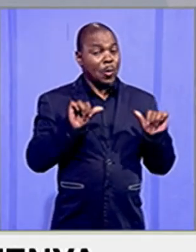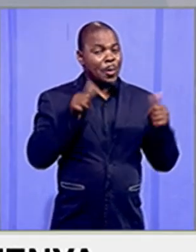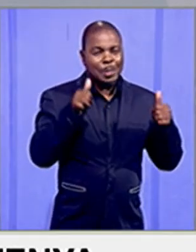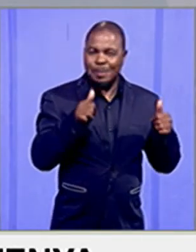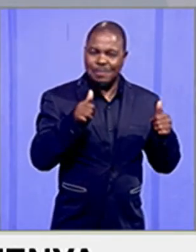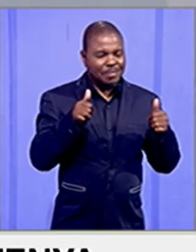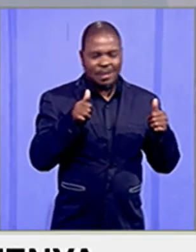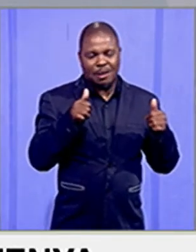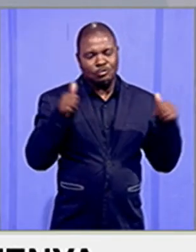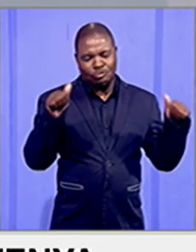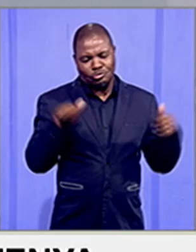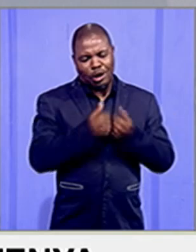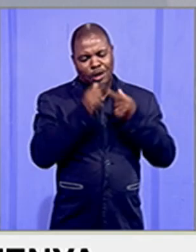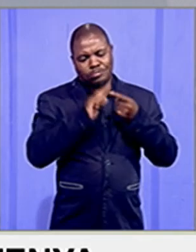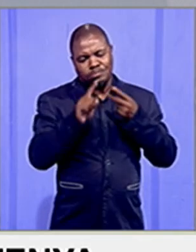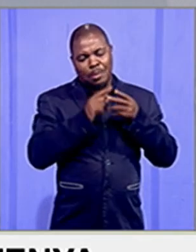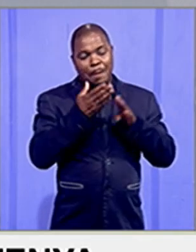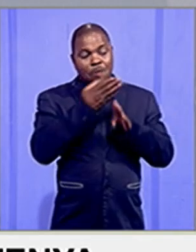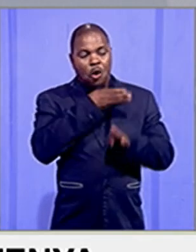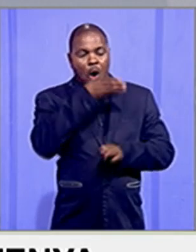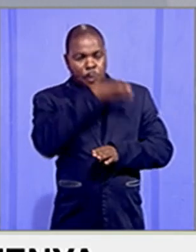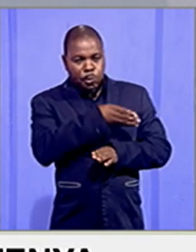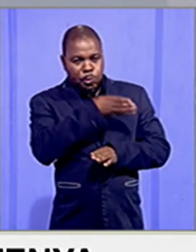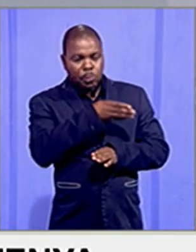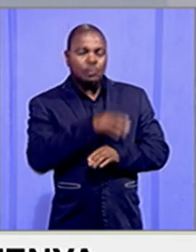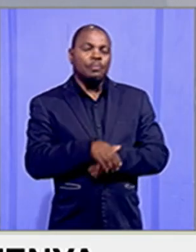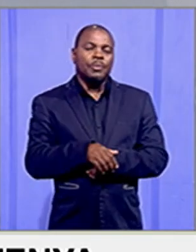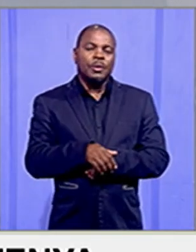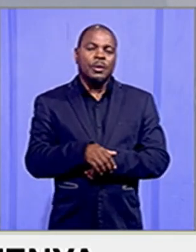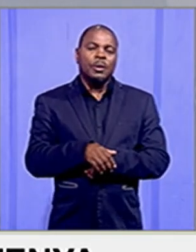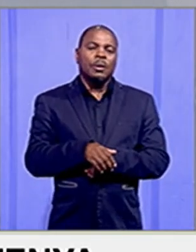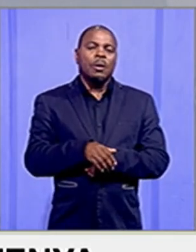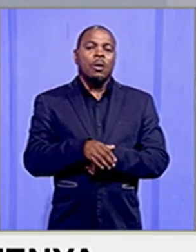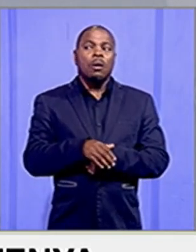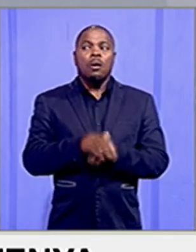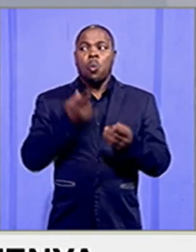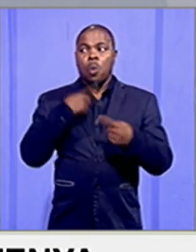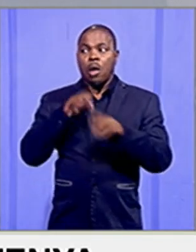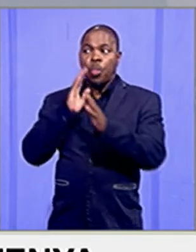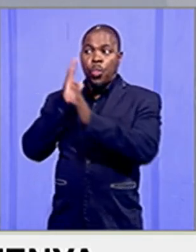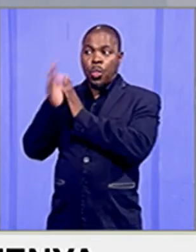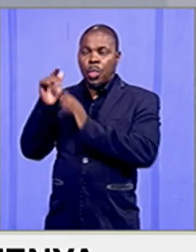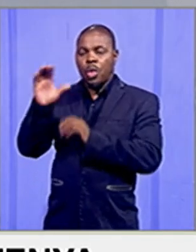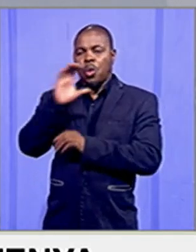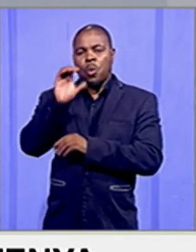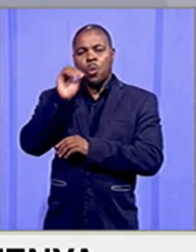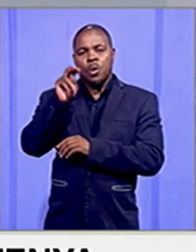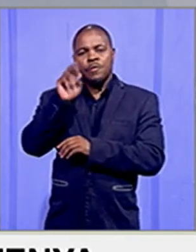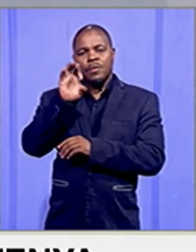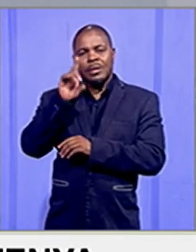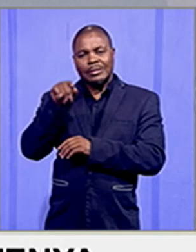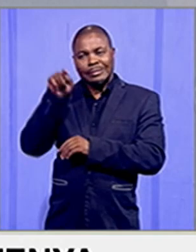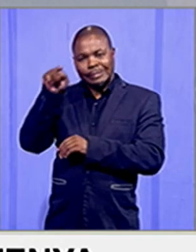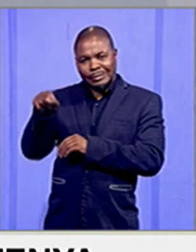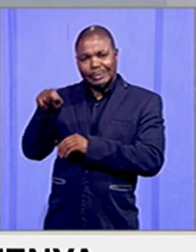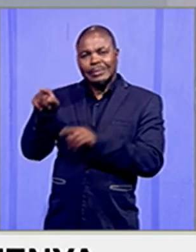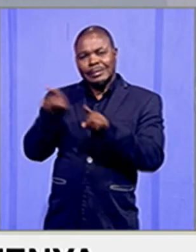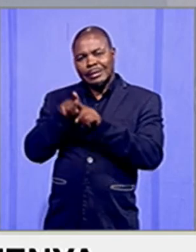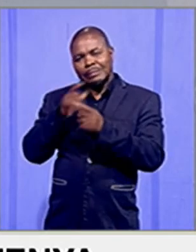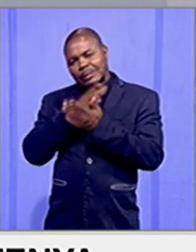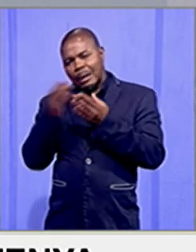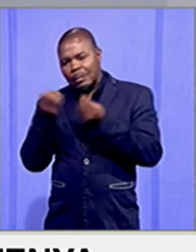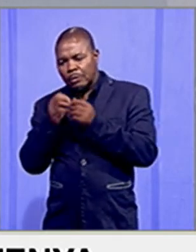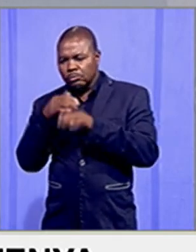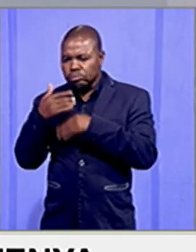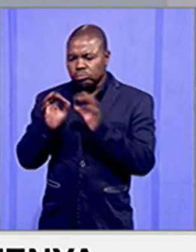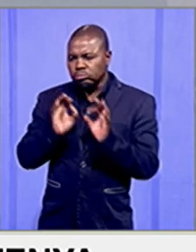number of challenges that we had, and when we get to the Confed, almost some of the things were knitted well and we were